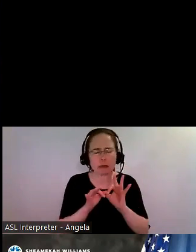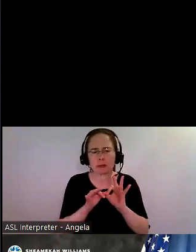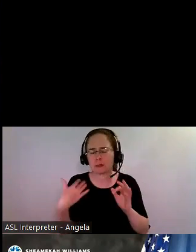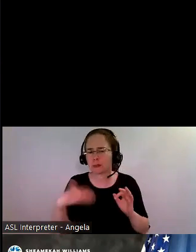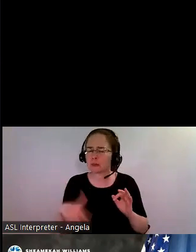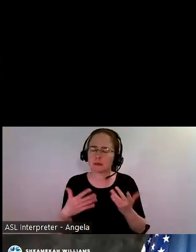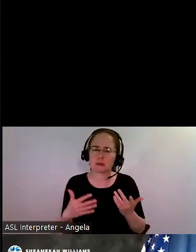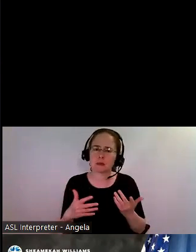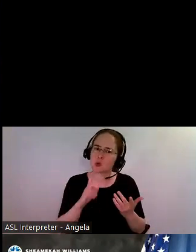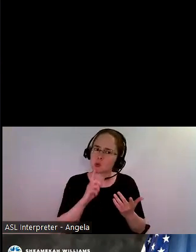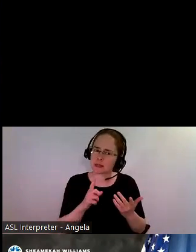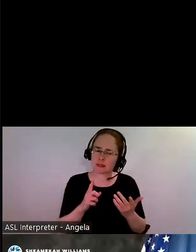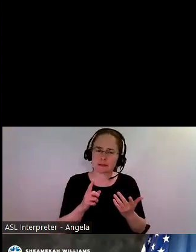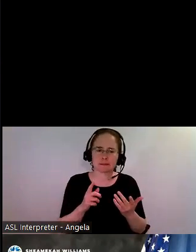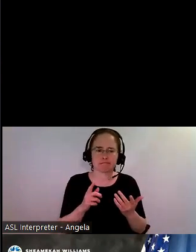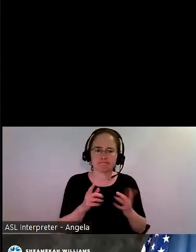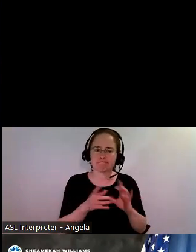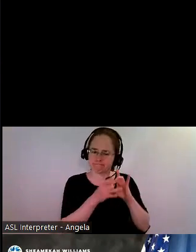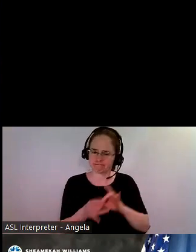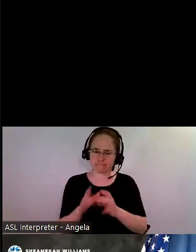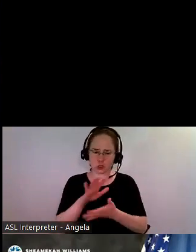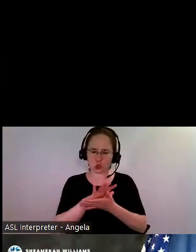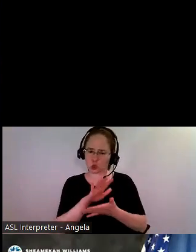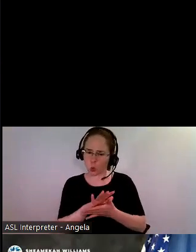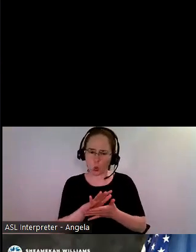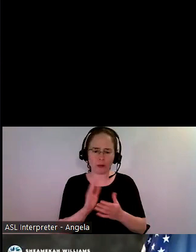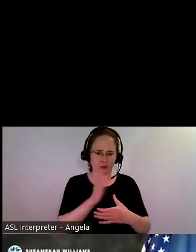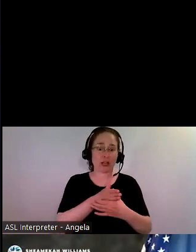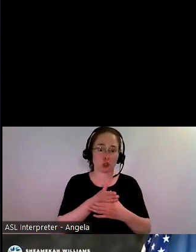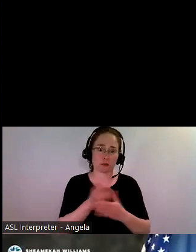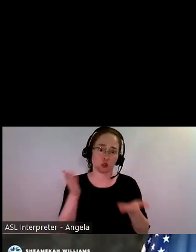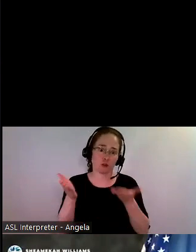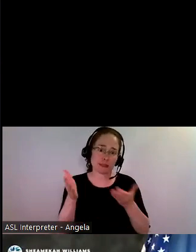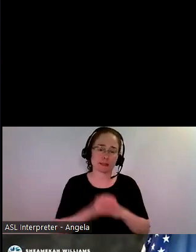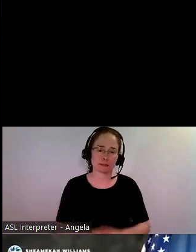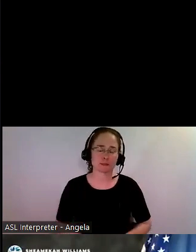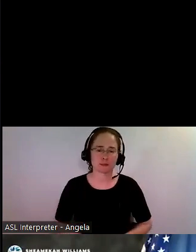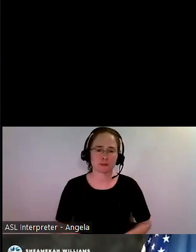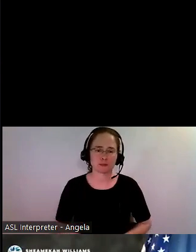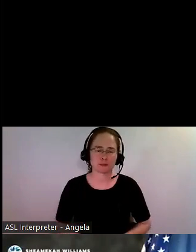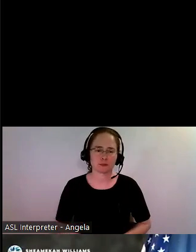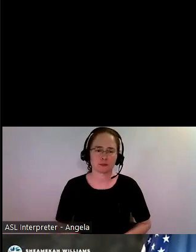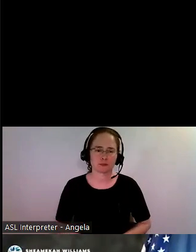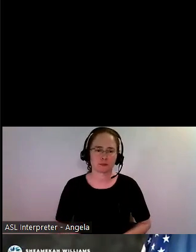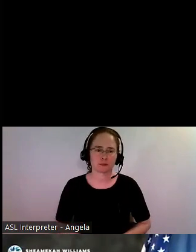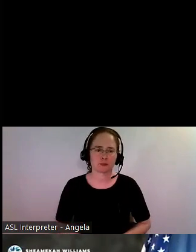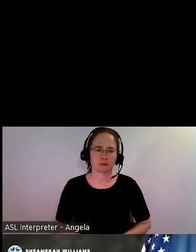really looking at that pathway as it relates to school intervention. Next slide.